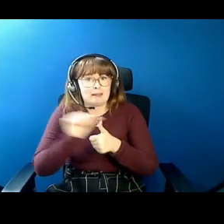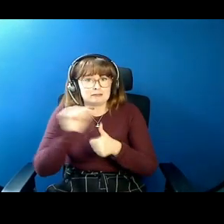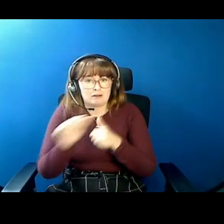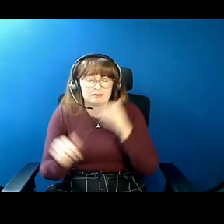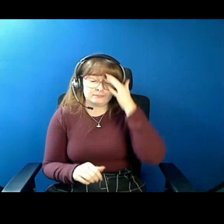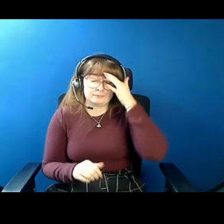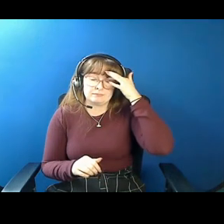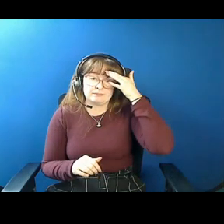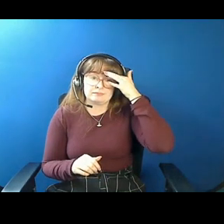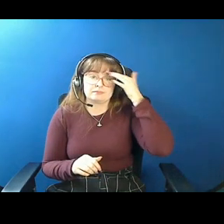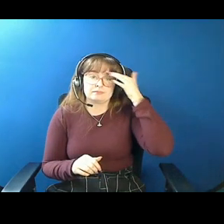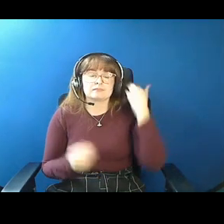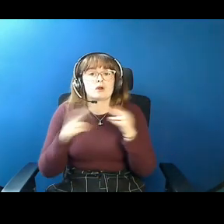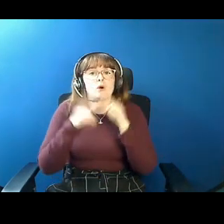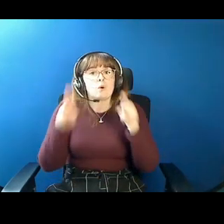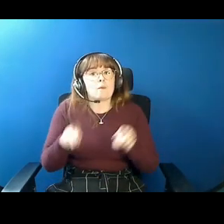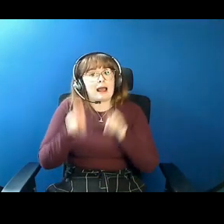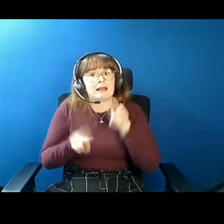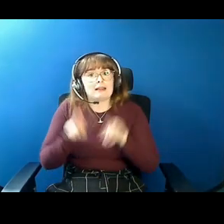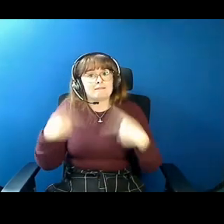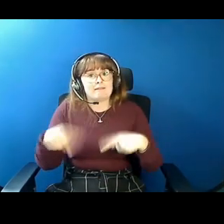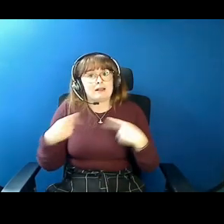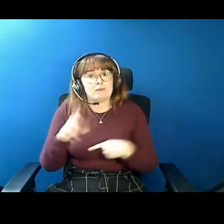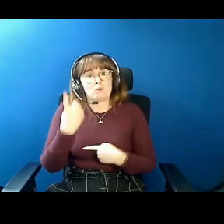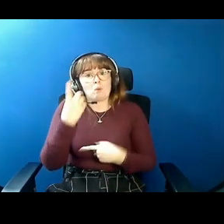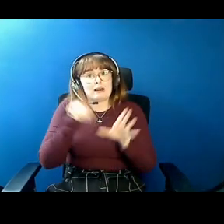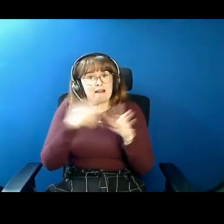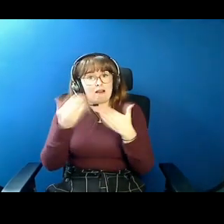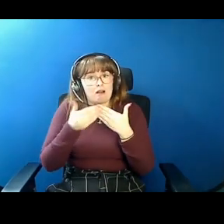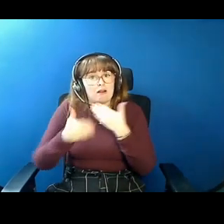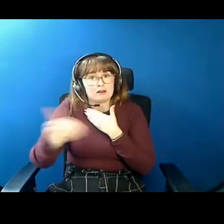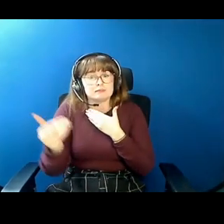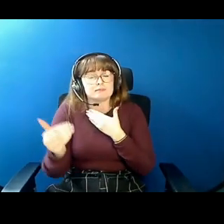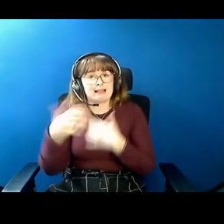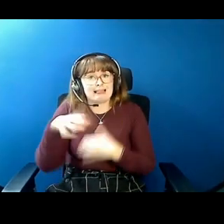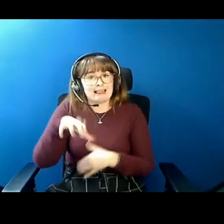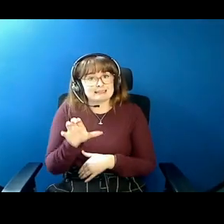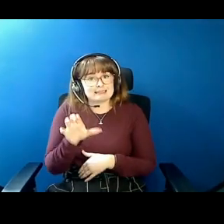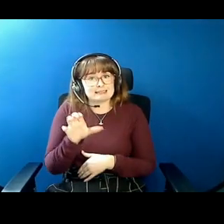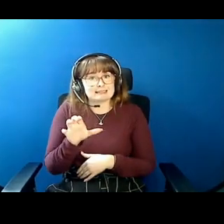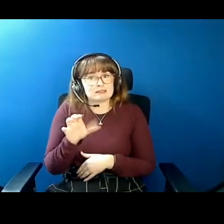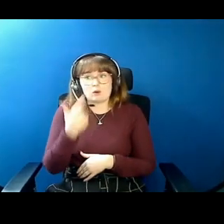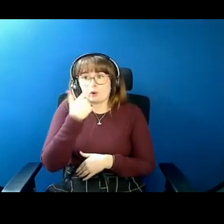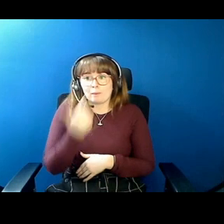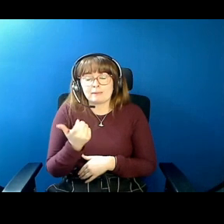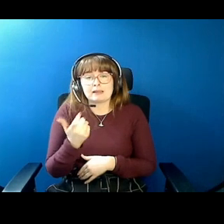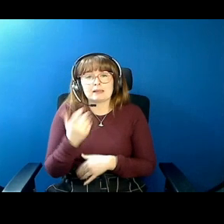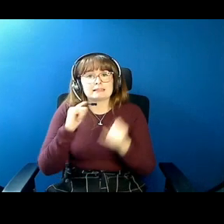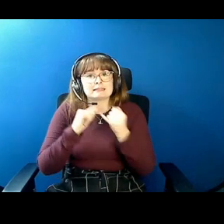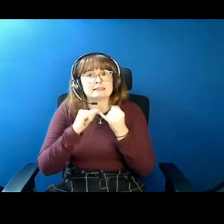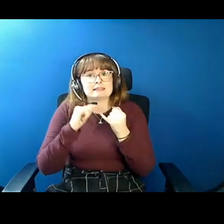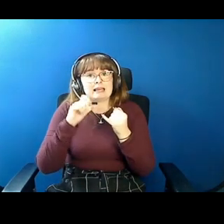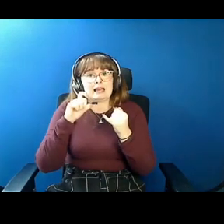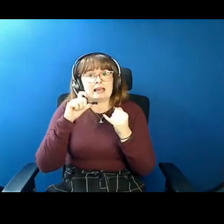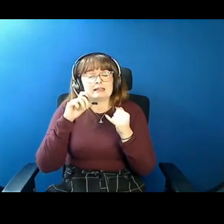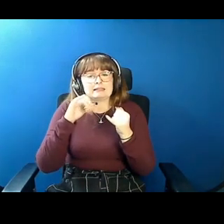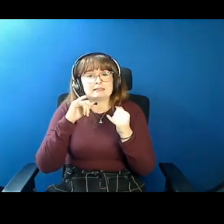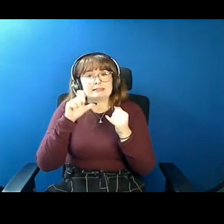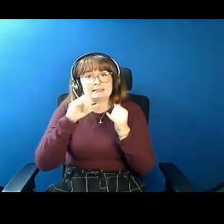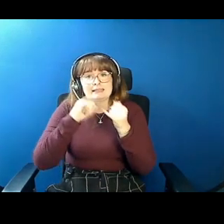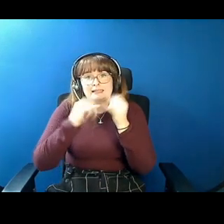Now, Home Analytics is available as an annual data license that can be provided in various formats, such as a CSV, a geodatabase,